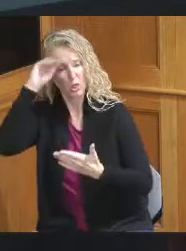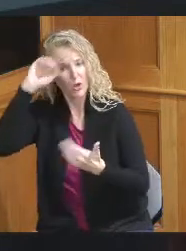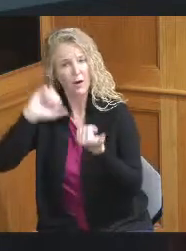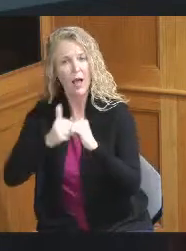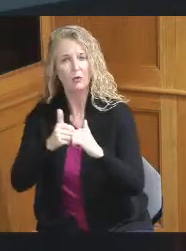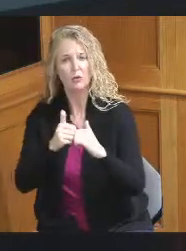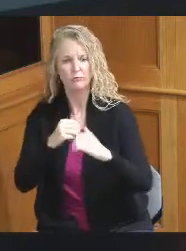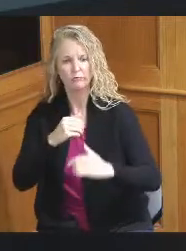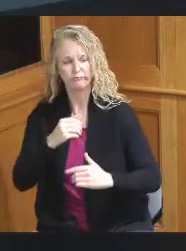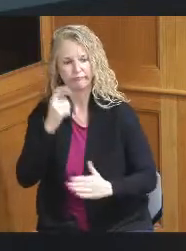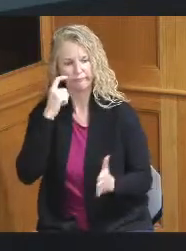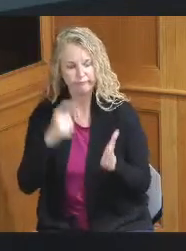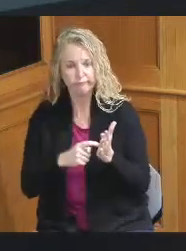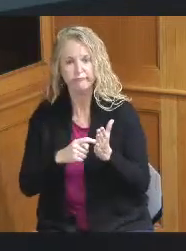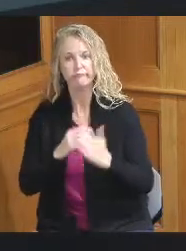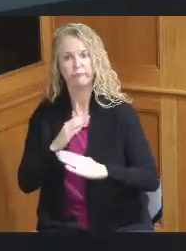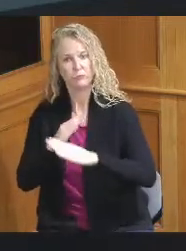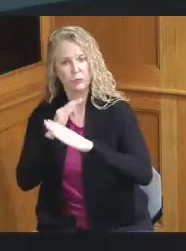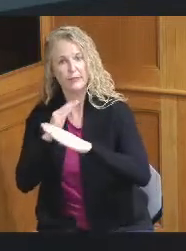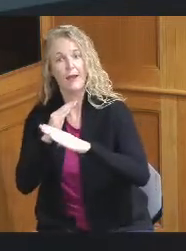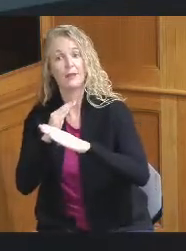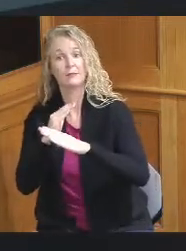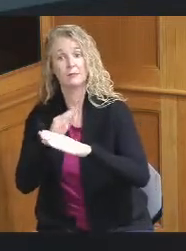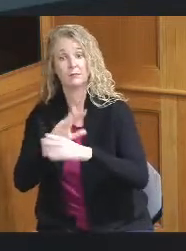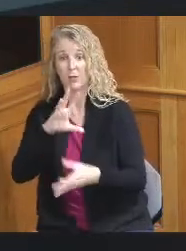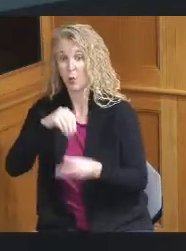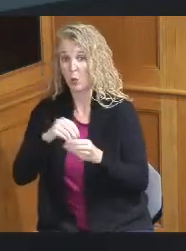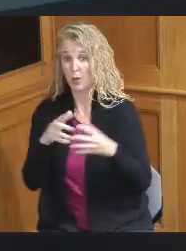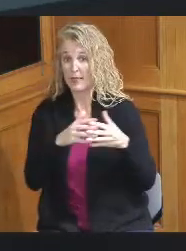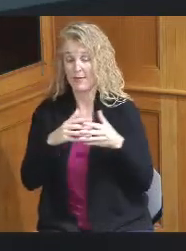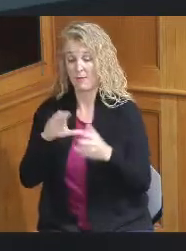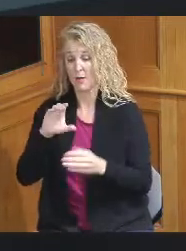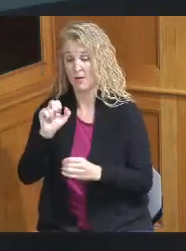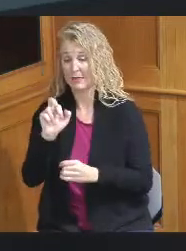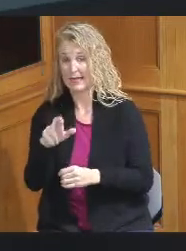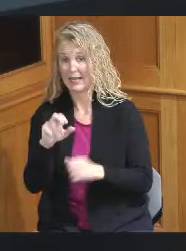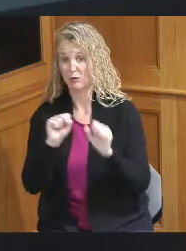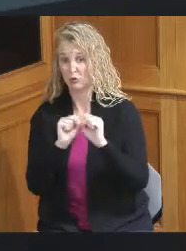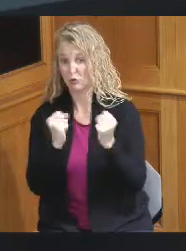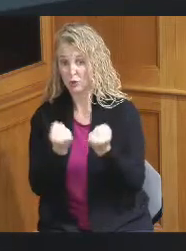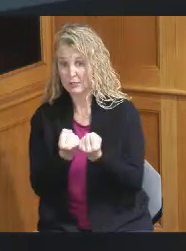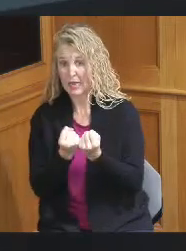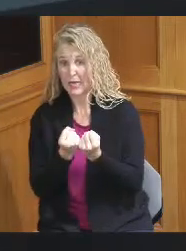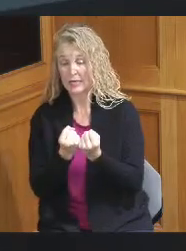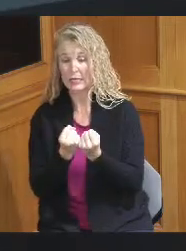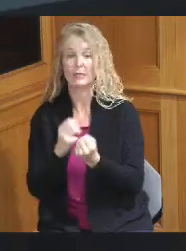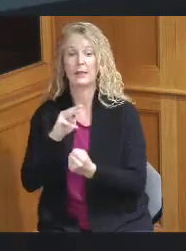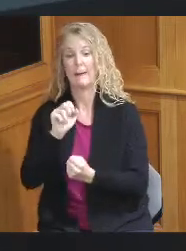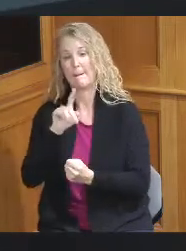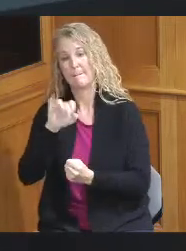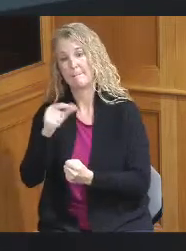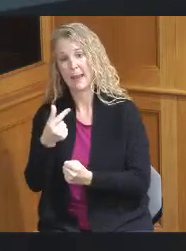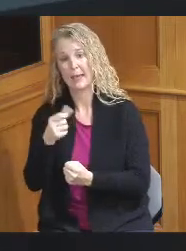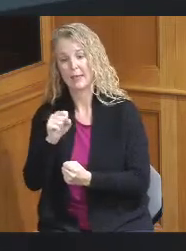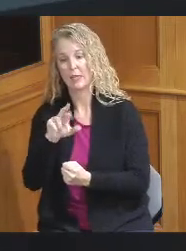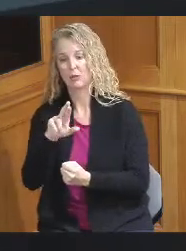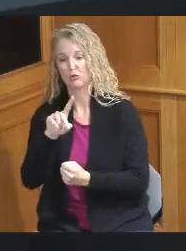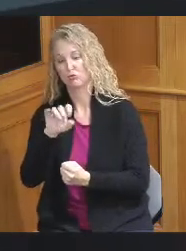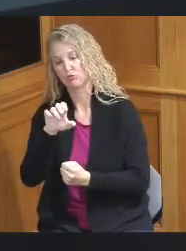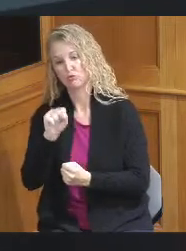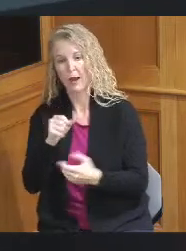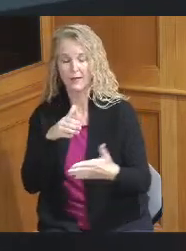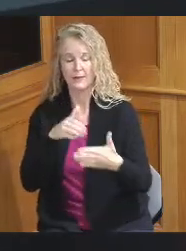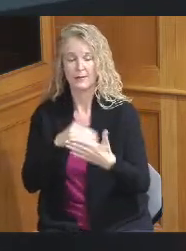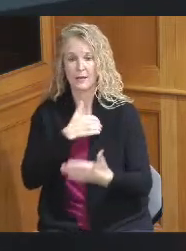the best protection, including the American Cancer Society, Making Strides Against Breast Cancer, UC